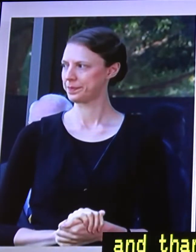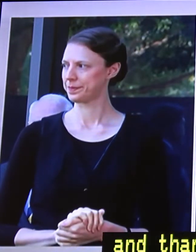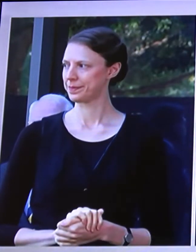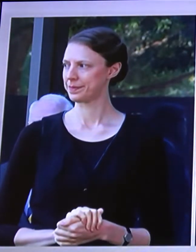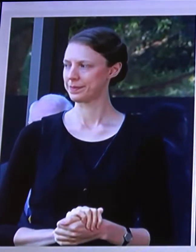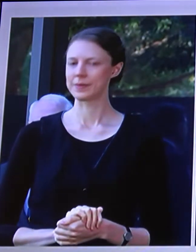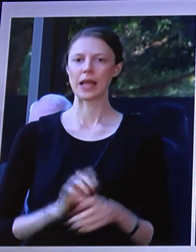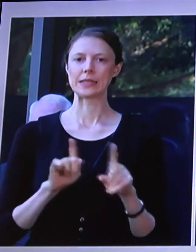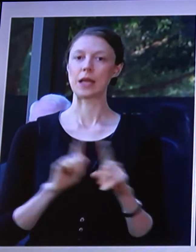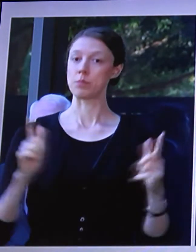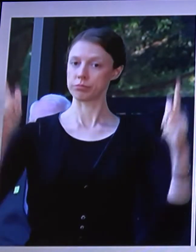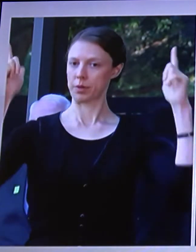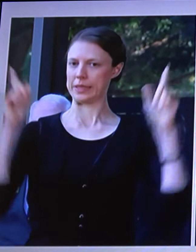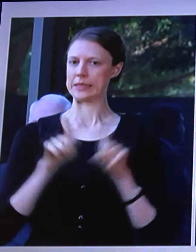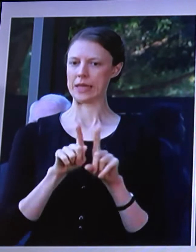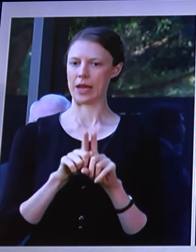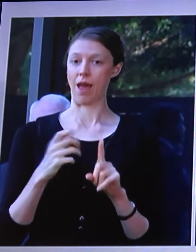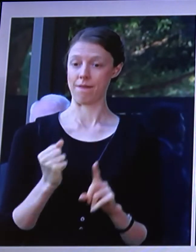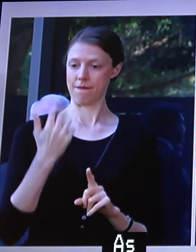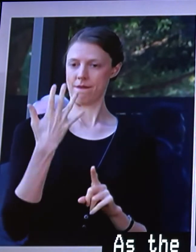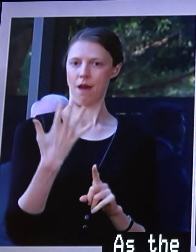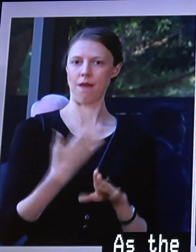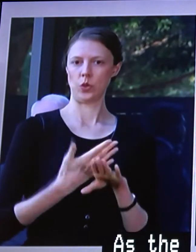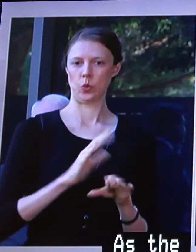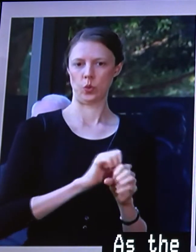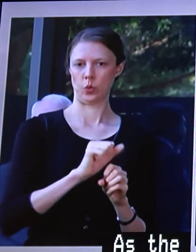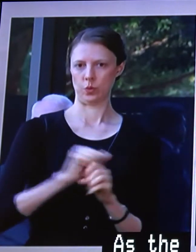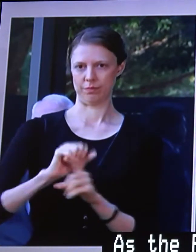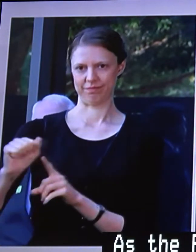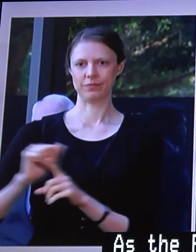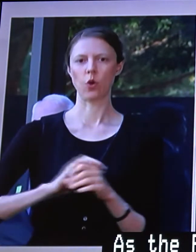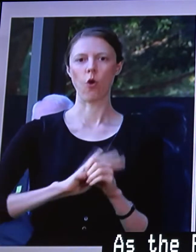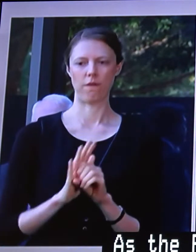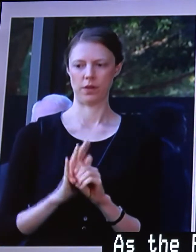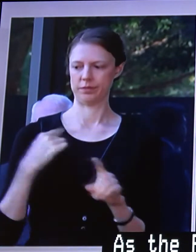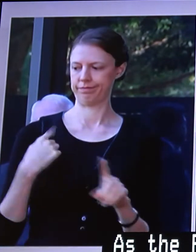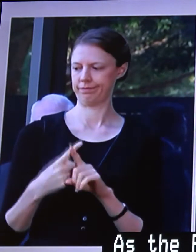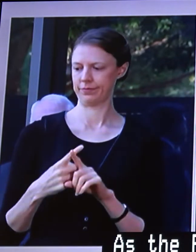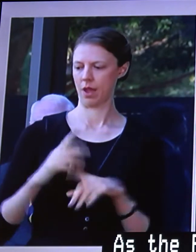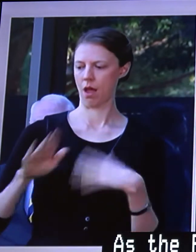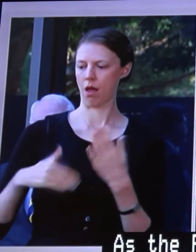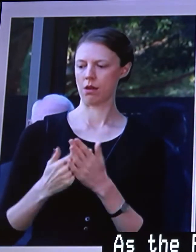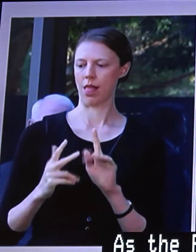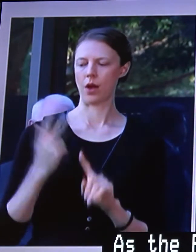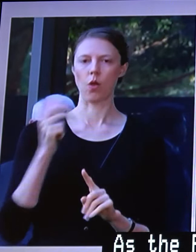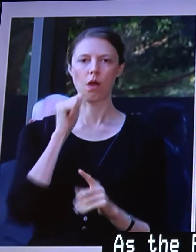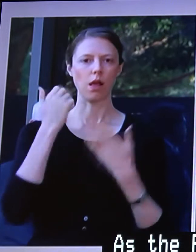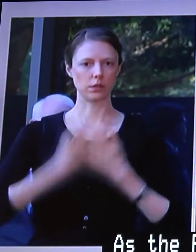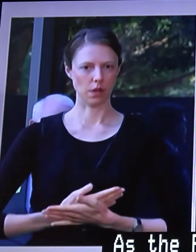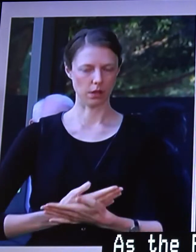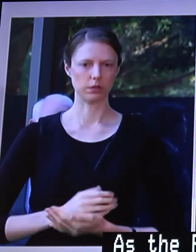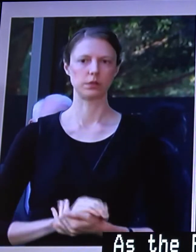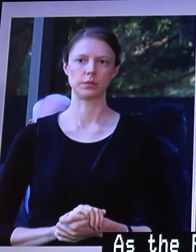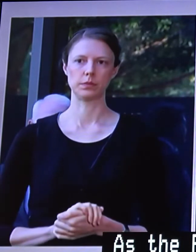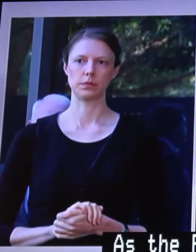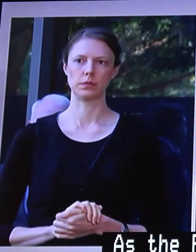As the Premier's indicated, we've had 5 new cases. Tests are reported in the 24 hours to 8 p.m. on the 21st of